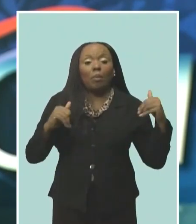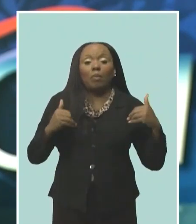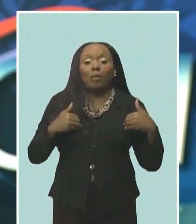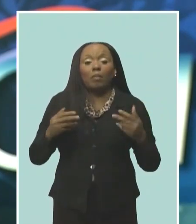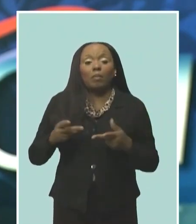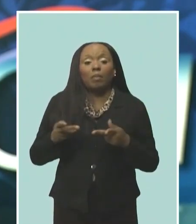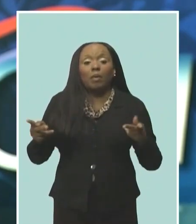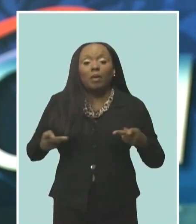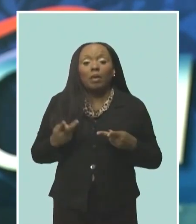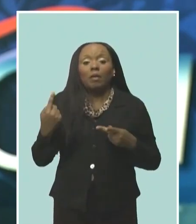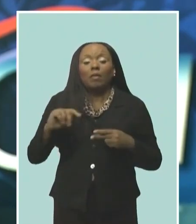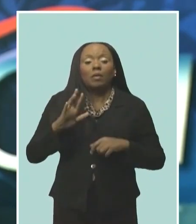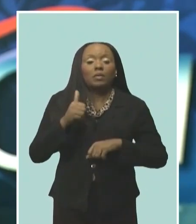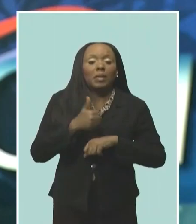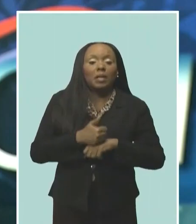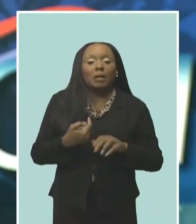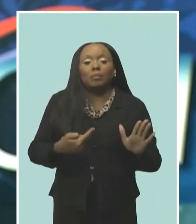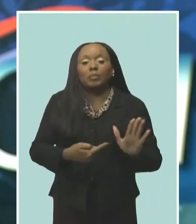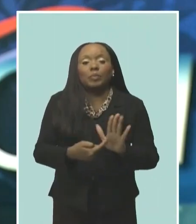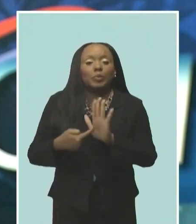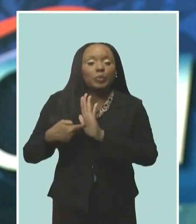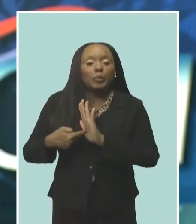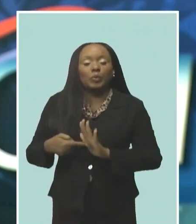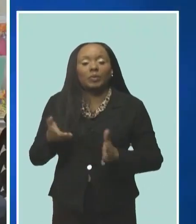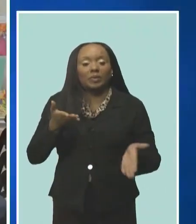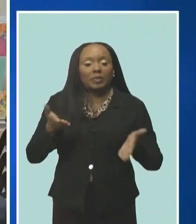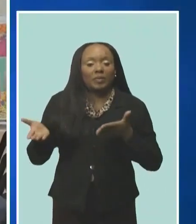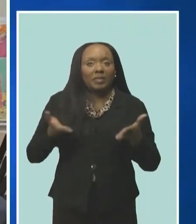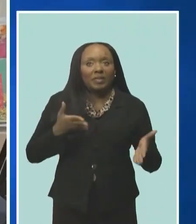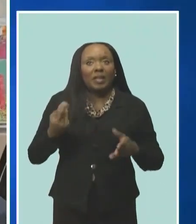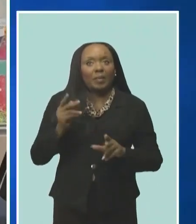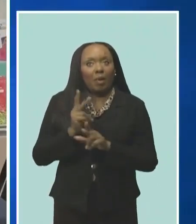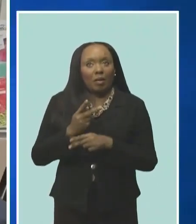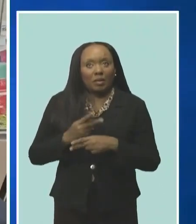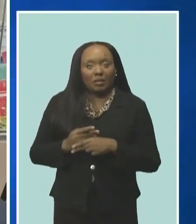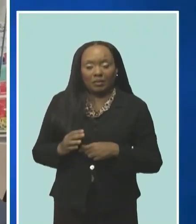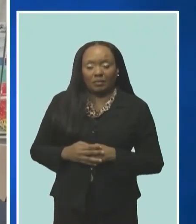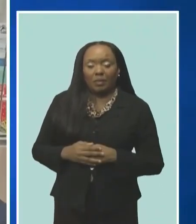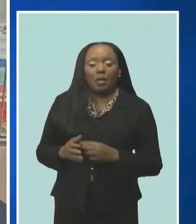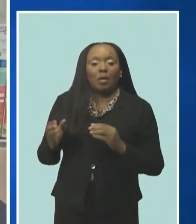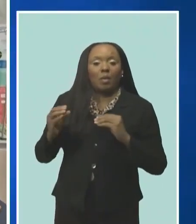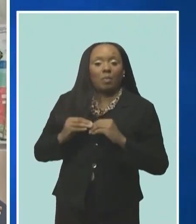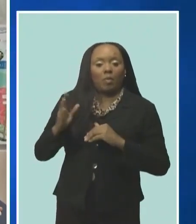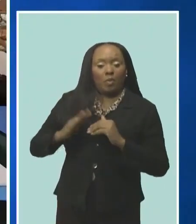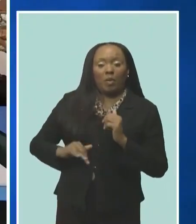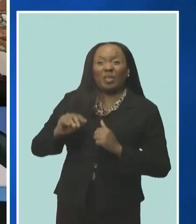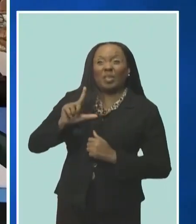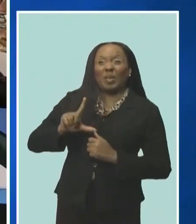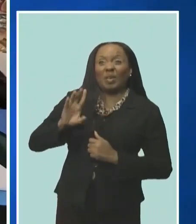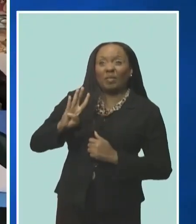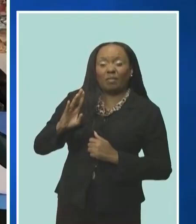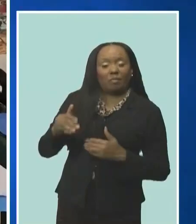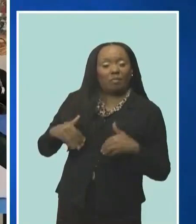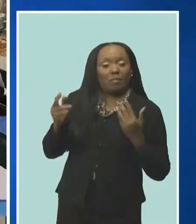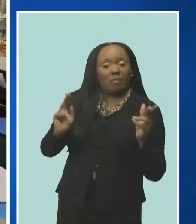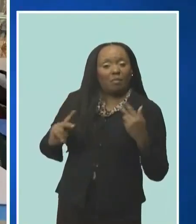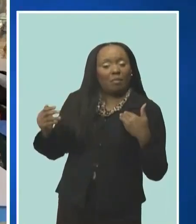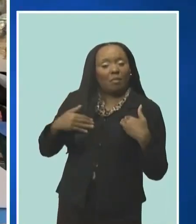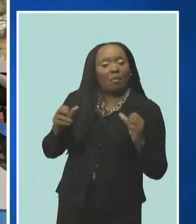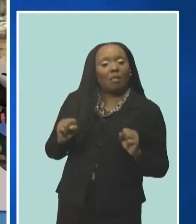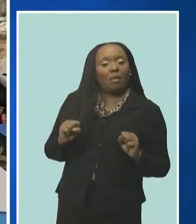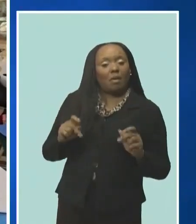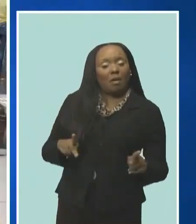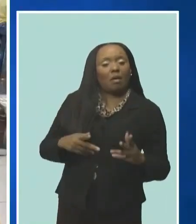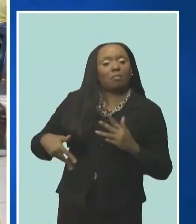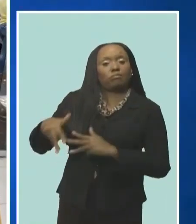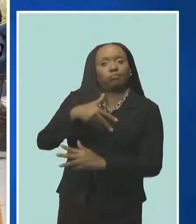services. Sharika Griffith has those details. More than 24 young entrepreneurs recently got the chance to interact